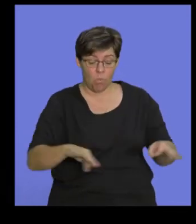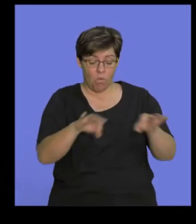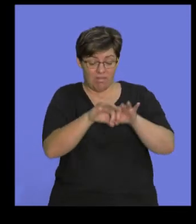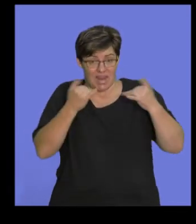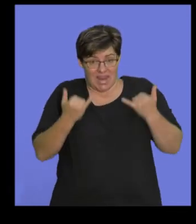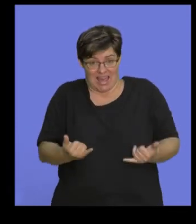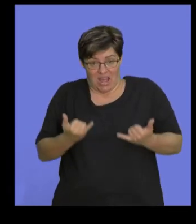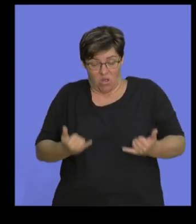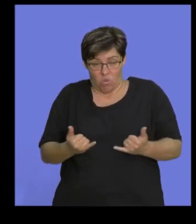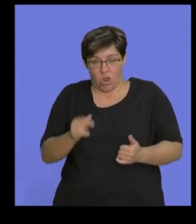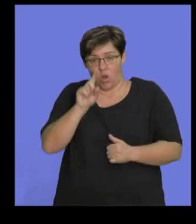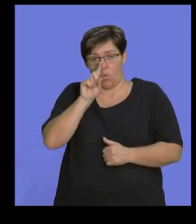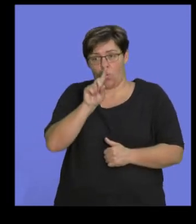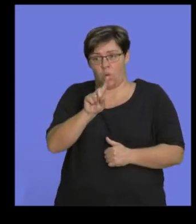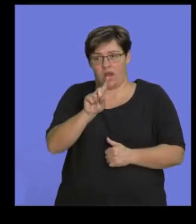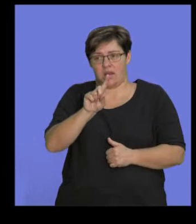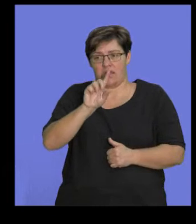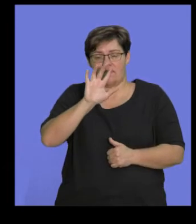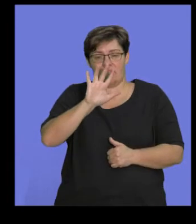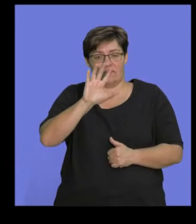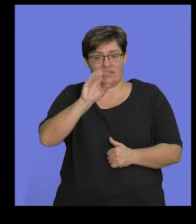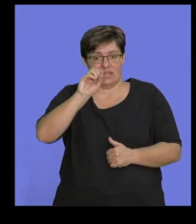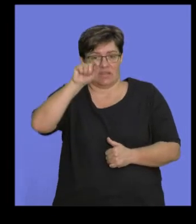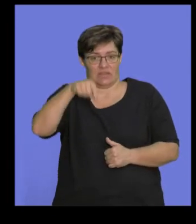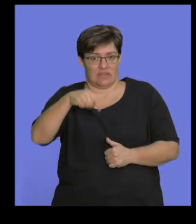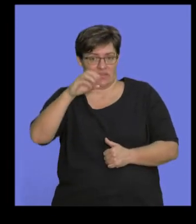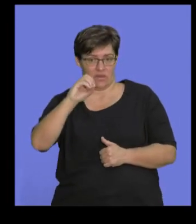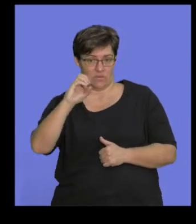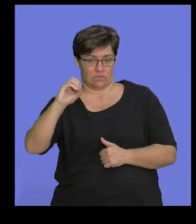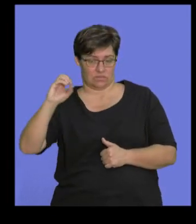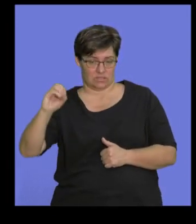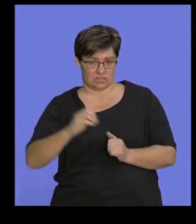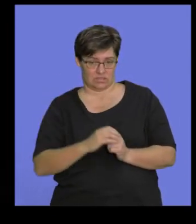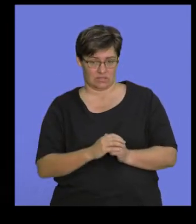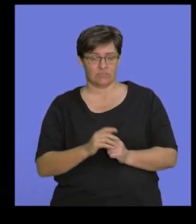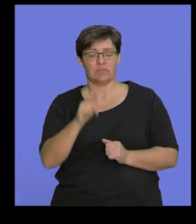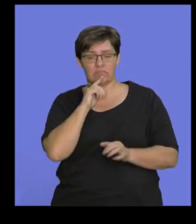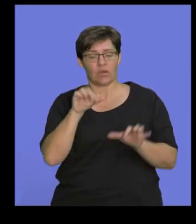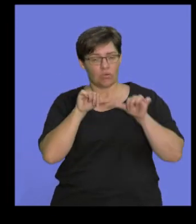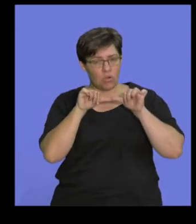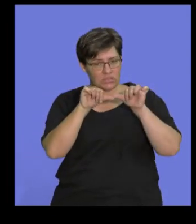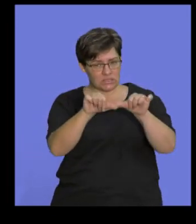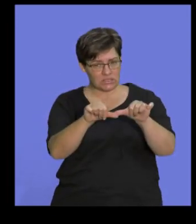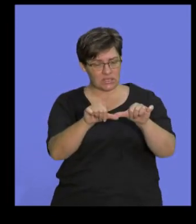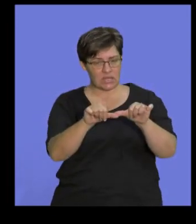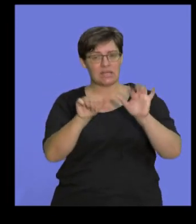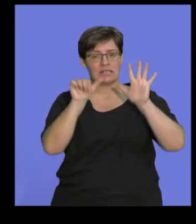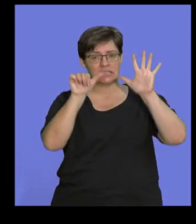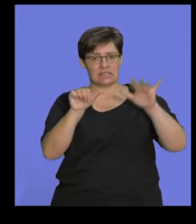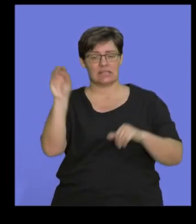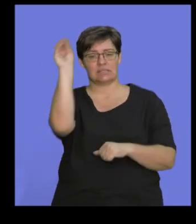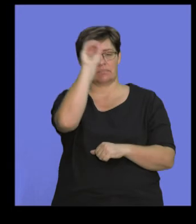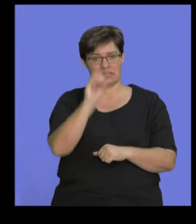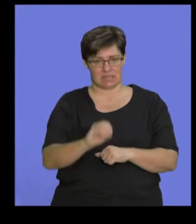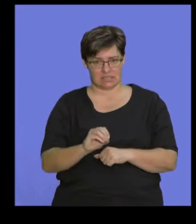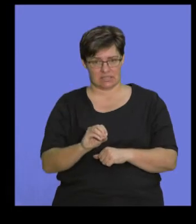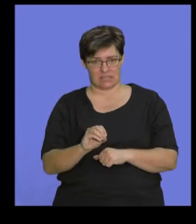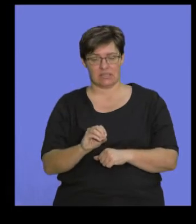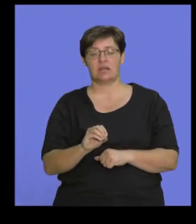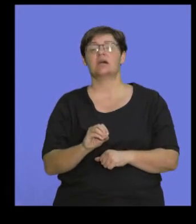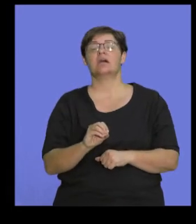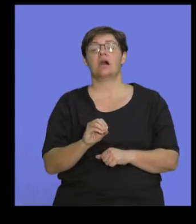this guy got is constant at 6% per annum compounded quarterly. Now, if we look at what we